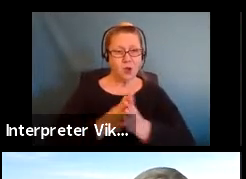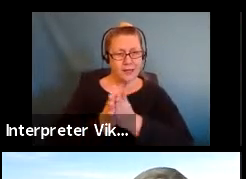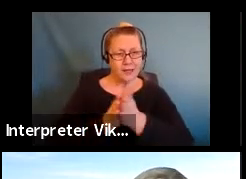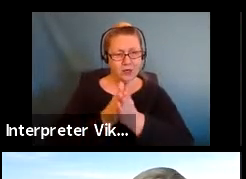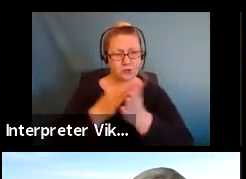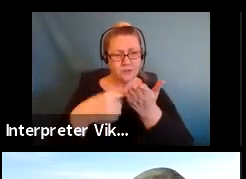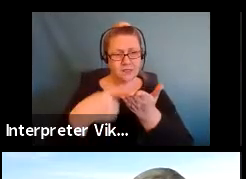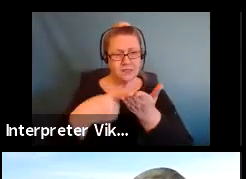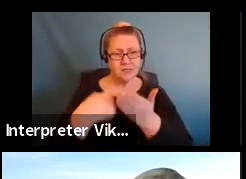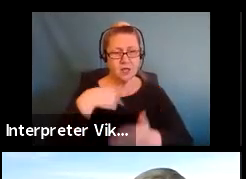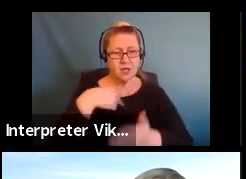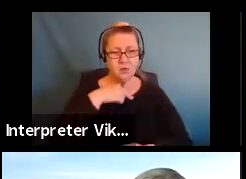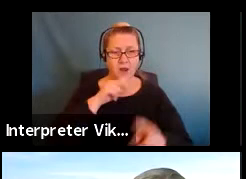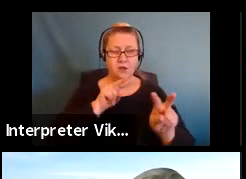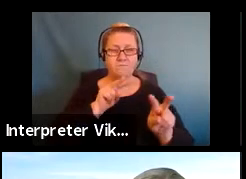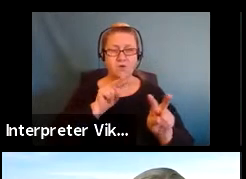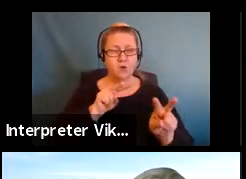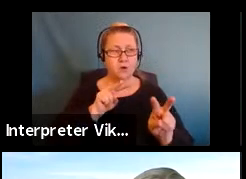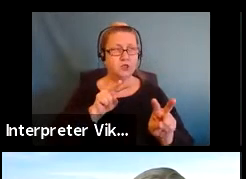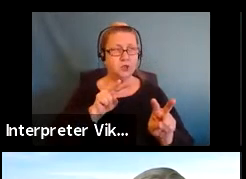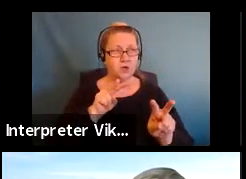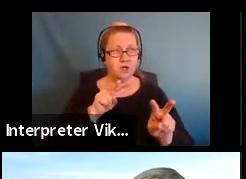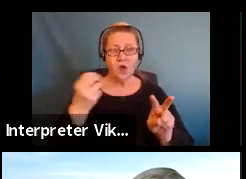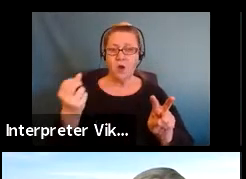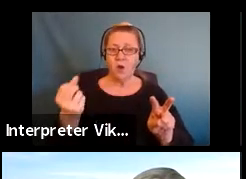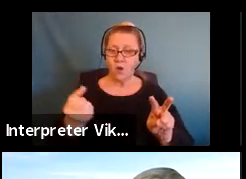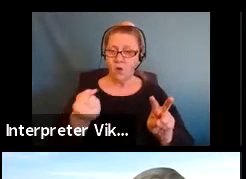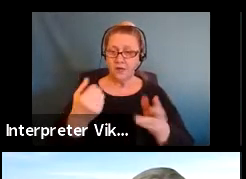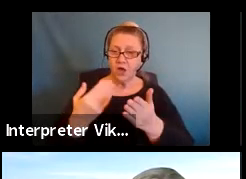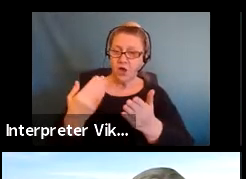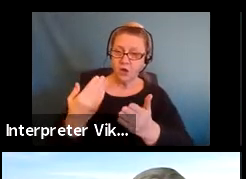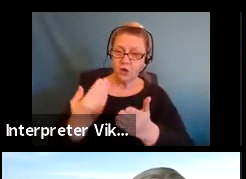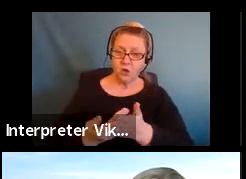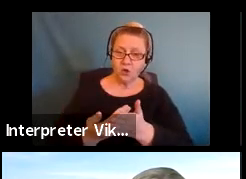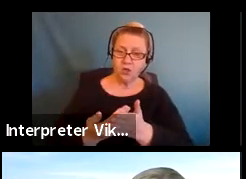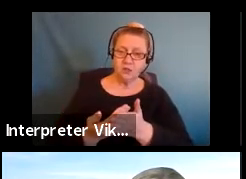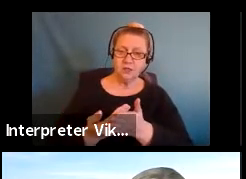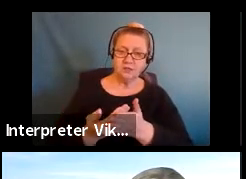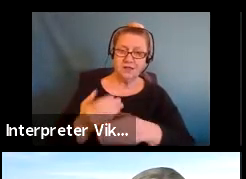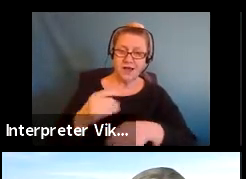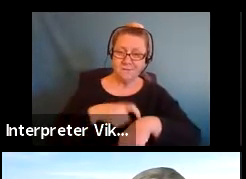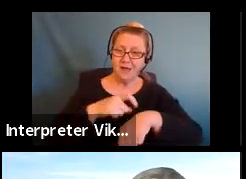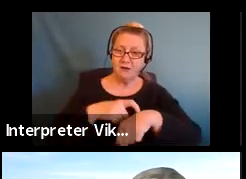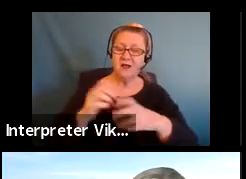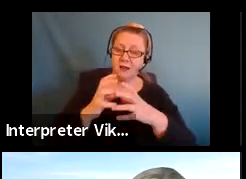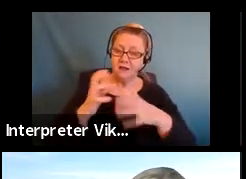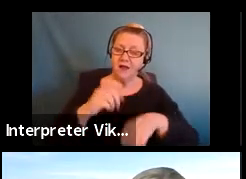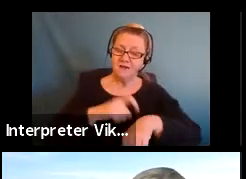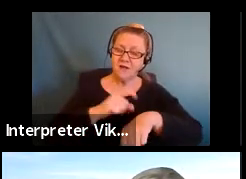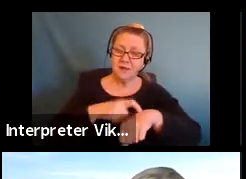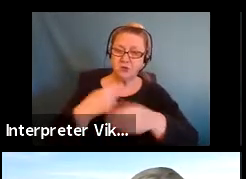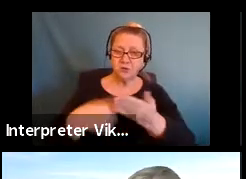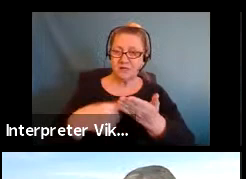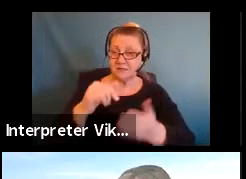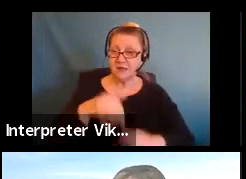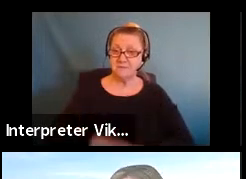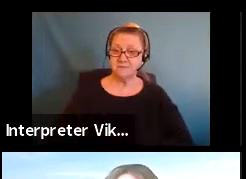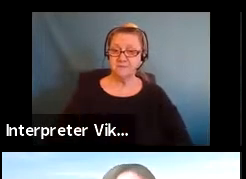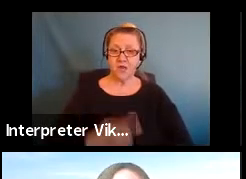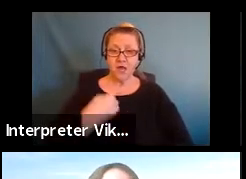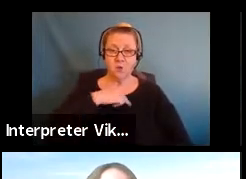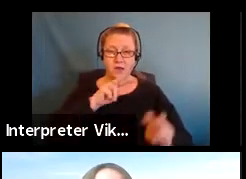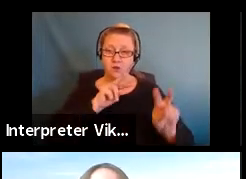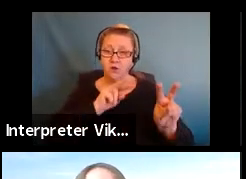look forward to holding a good amount of time for that discussion. And we look forward